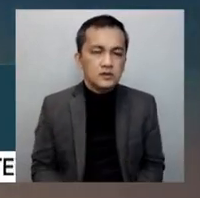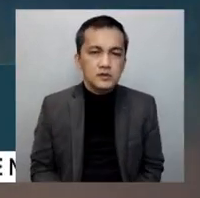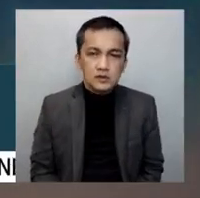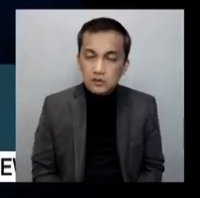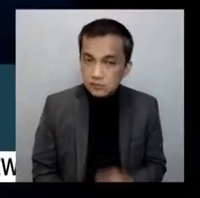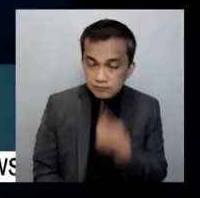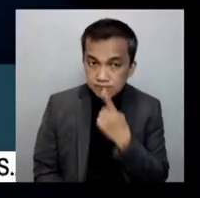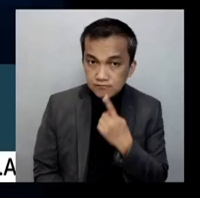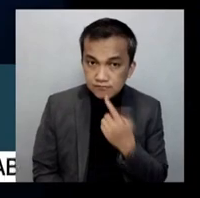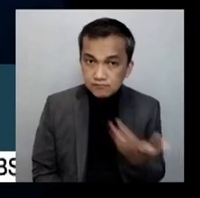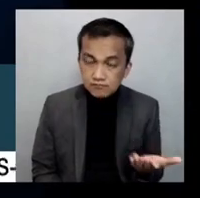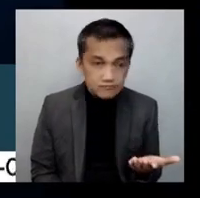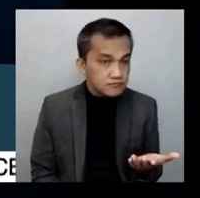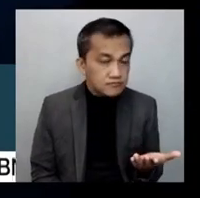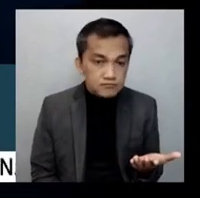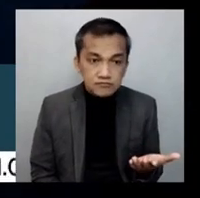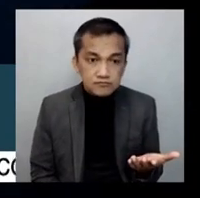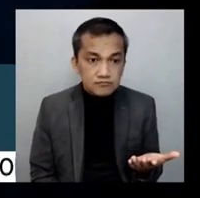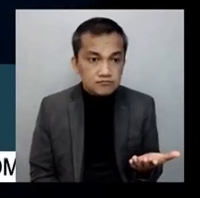next?